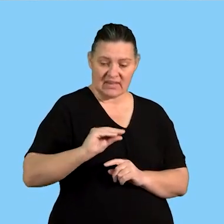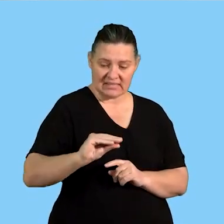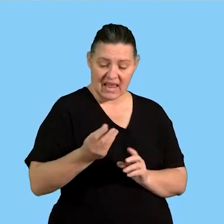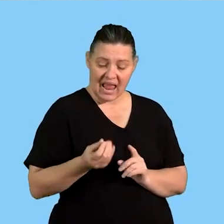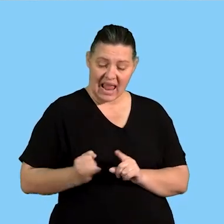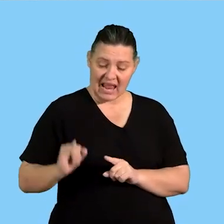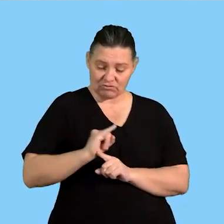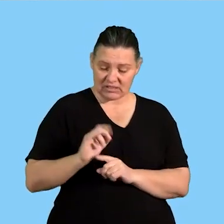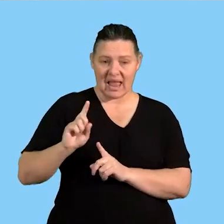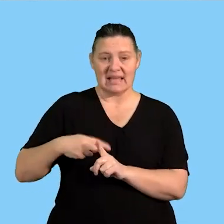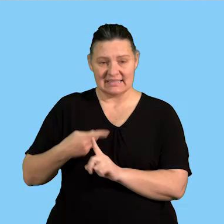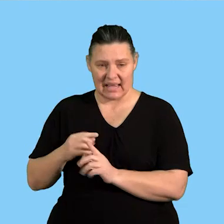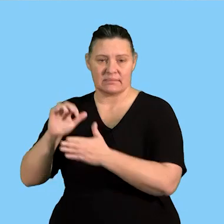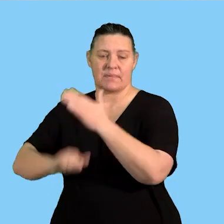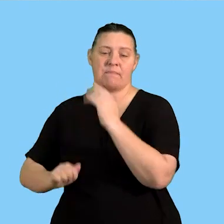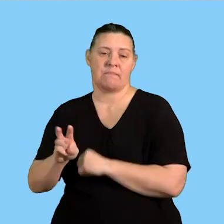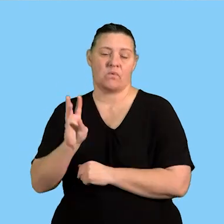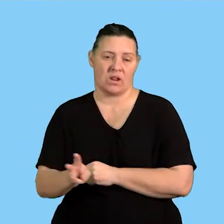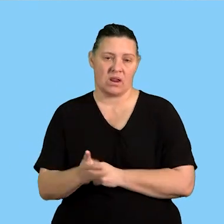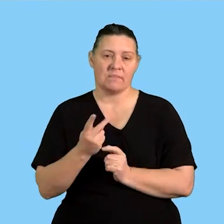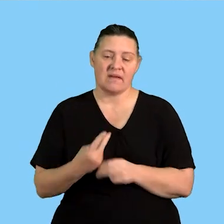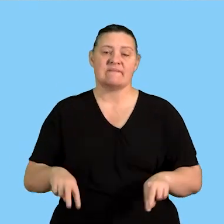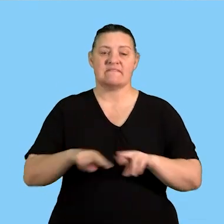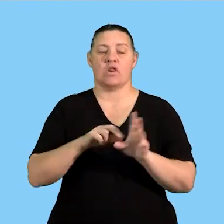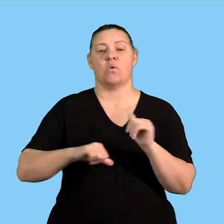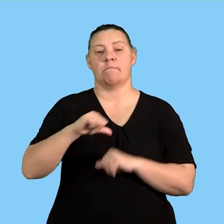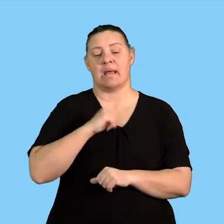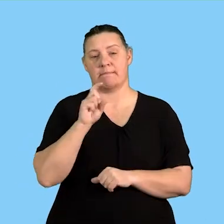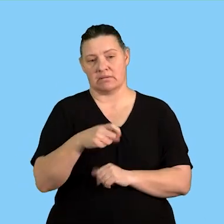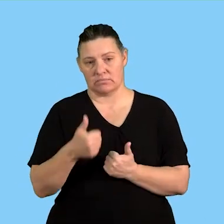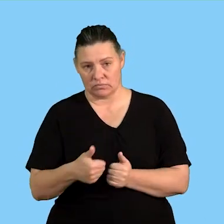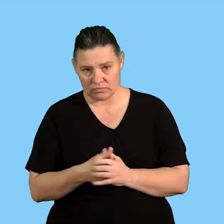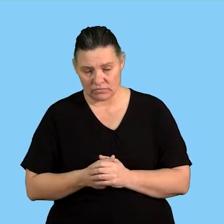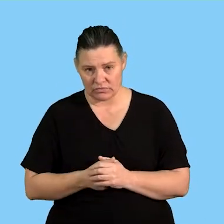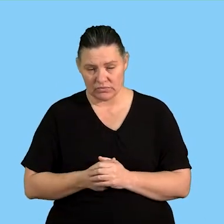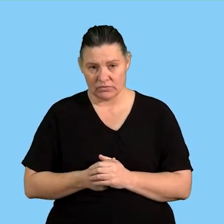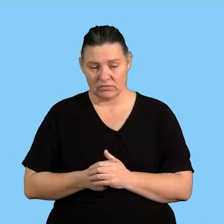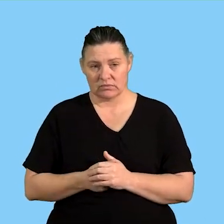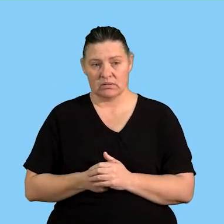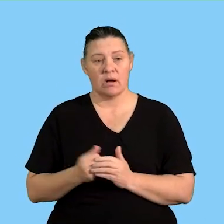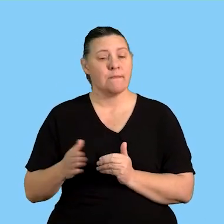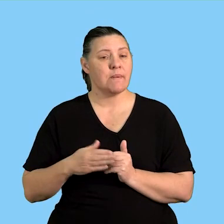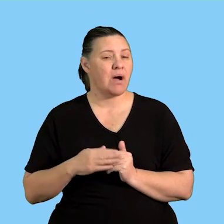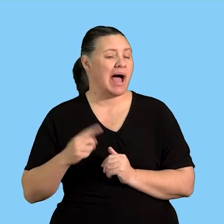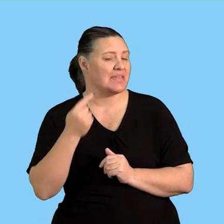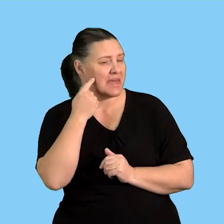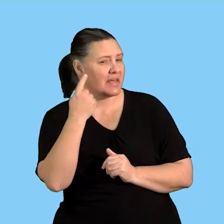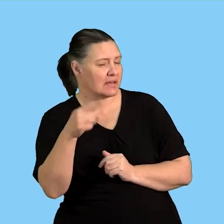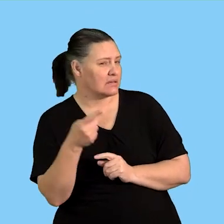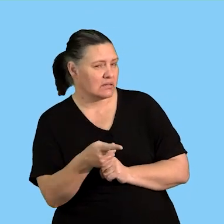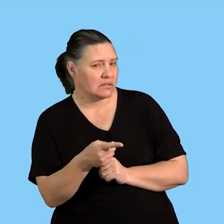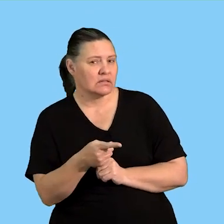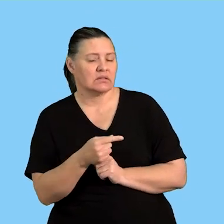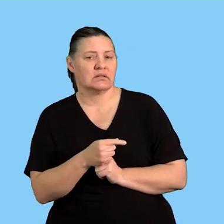been taxed, it should also give you a good value of return. Now, another aspect to consider when you're looking